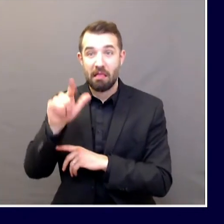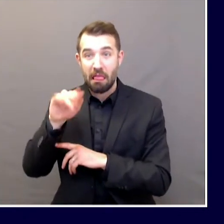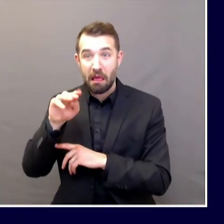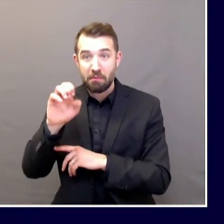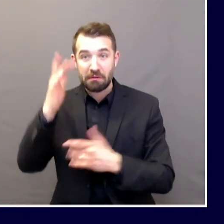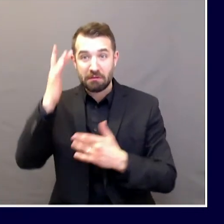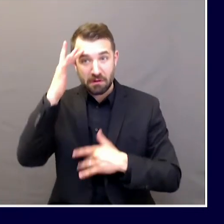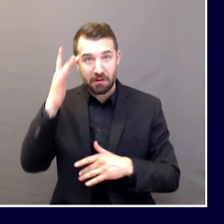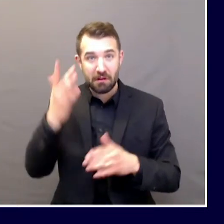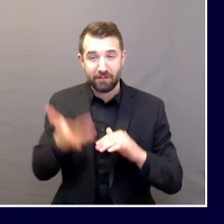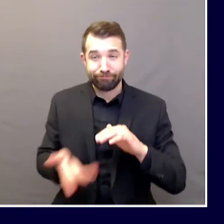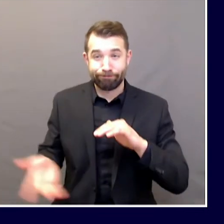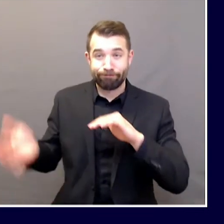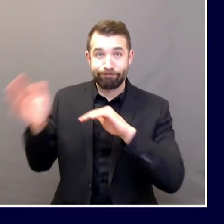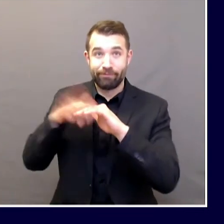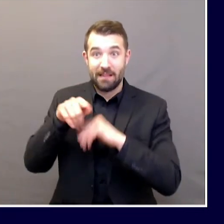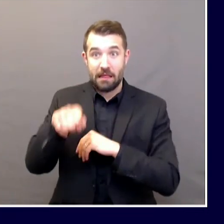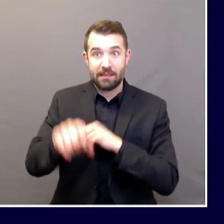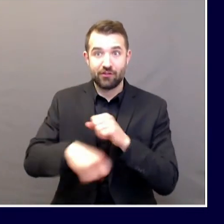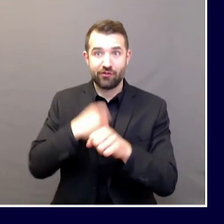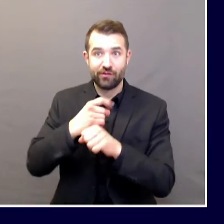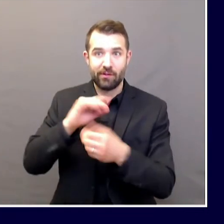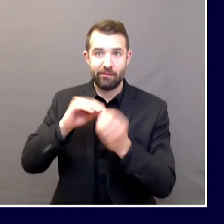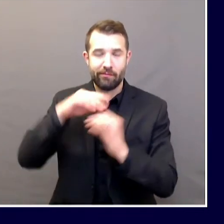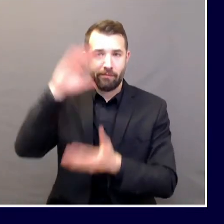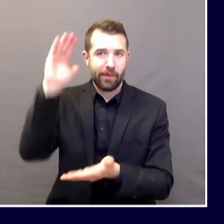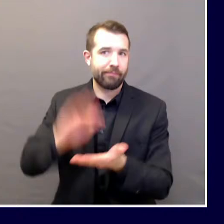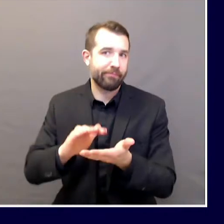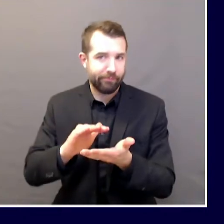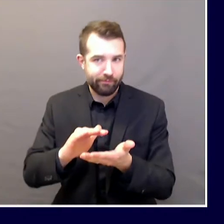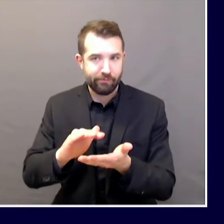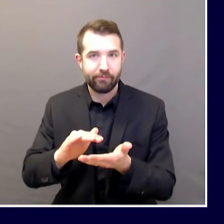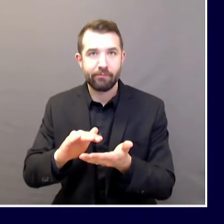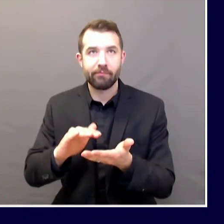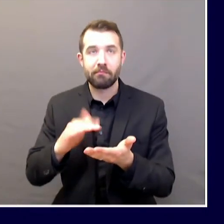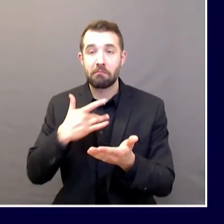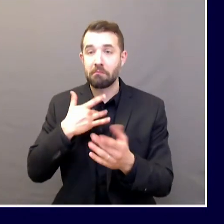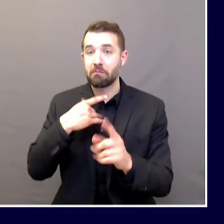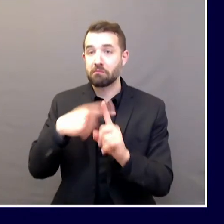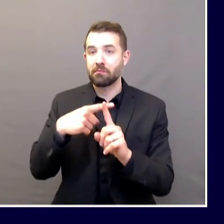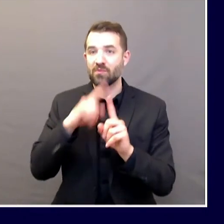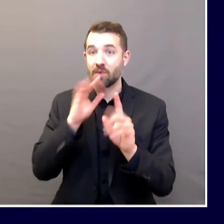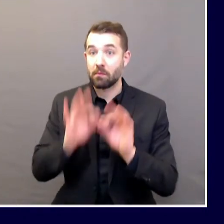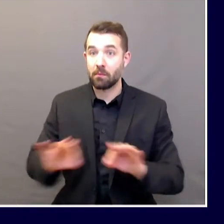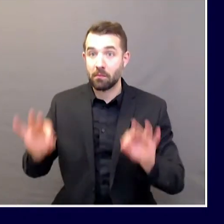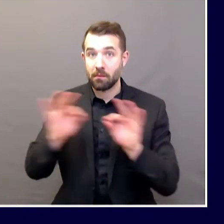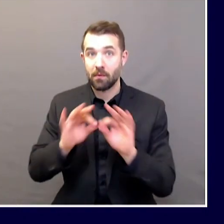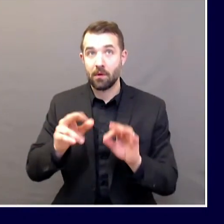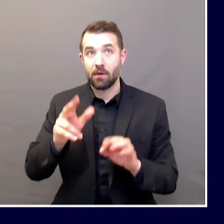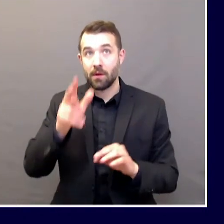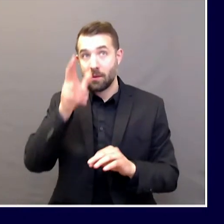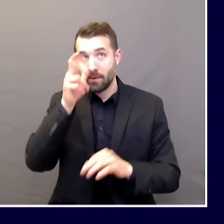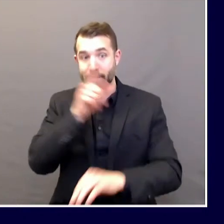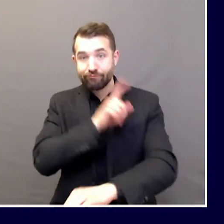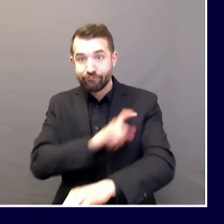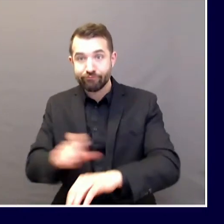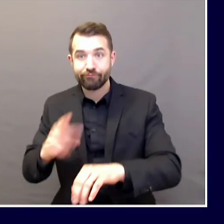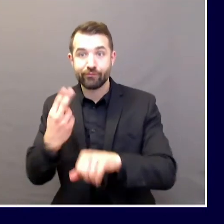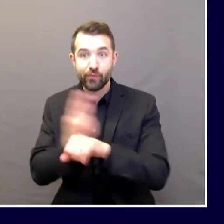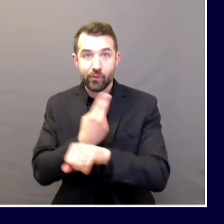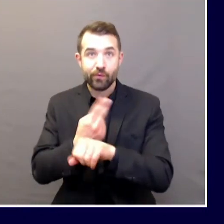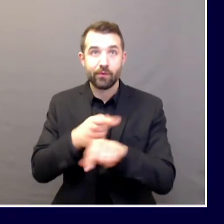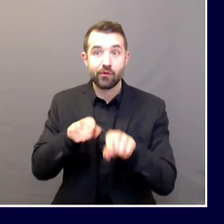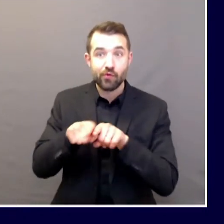those same precautions, wearing insect repellent, keeping your socks up, tucking your pants into your socks, reducing